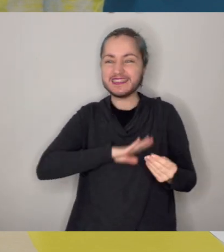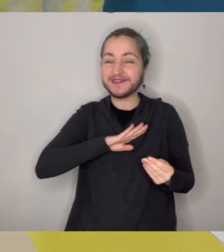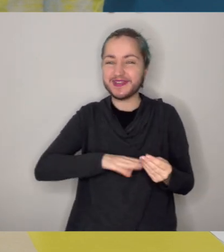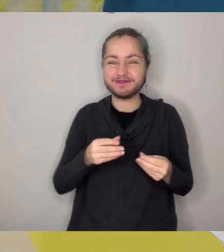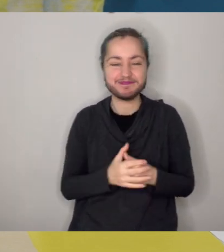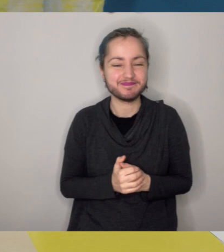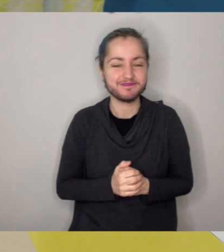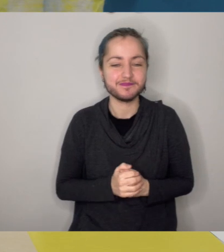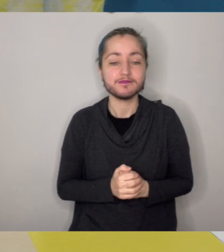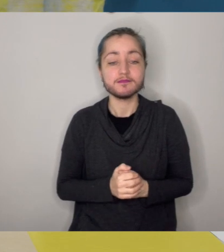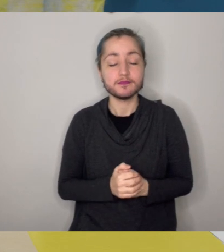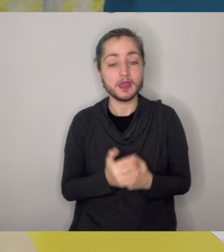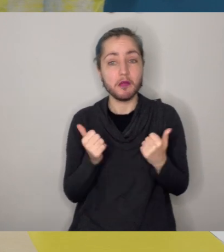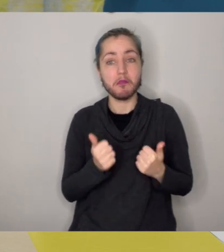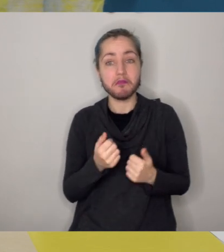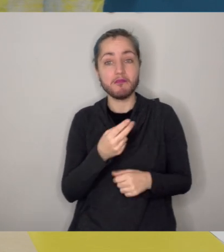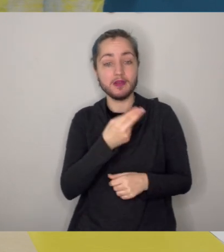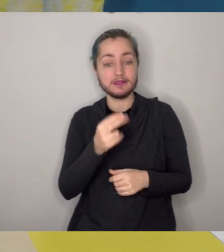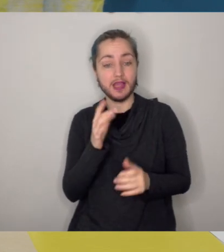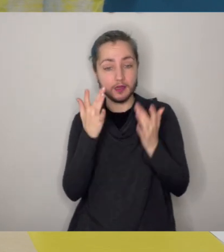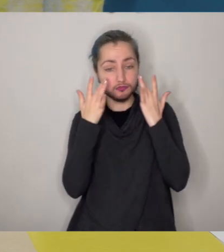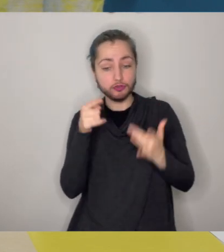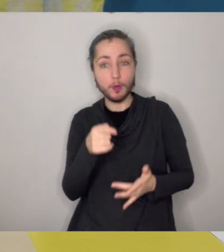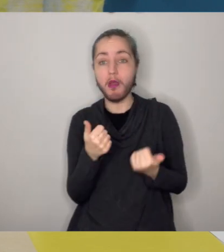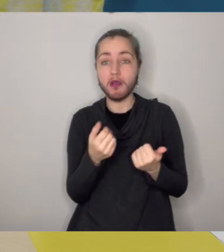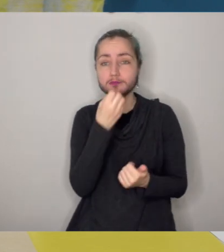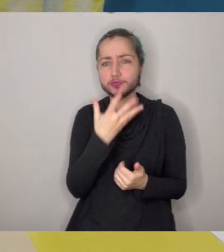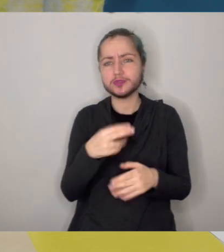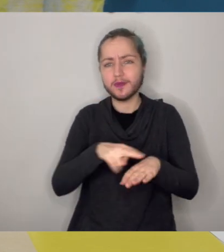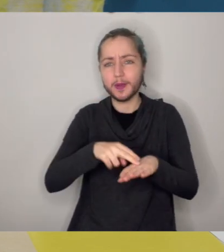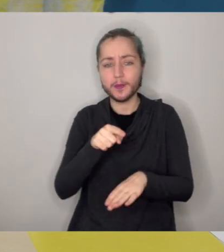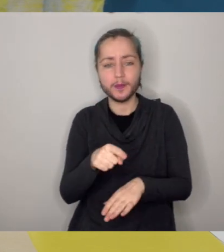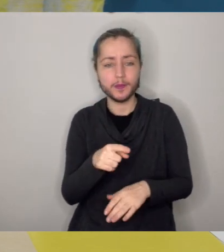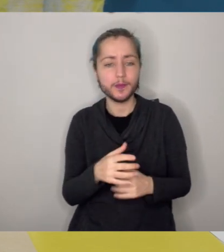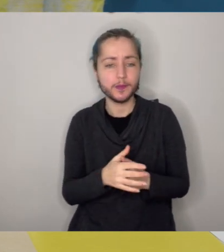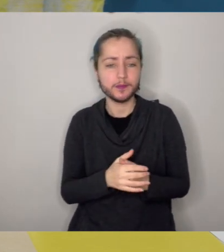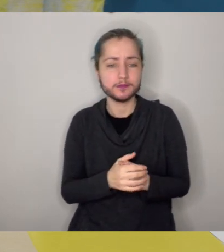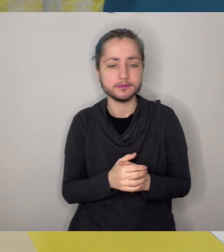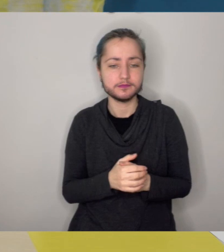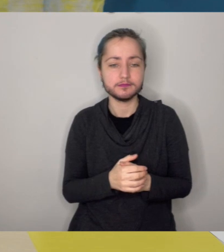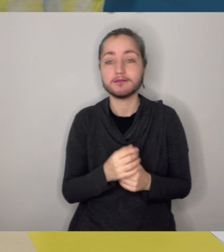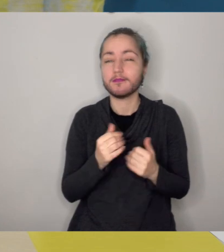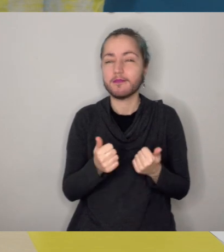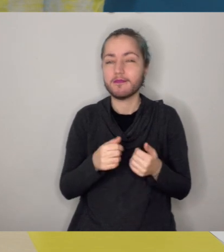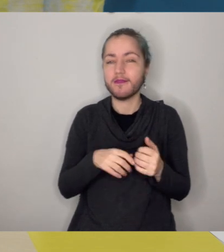Makes a really nice sound. And then most of the designs that come up, and you get this really, really beautiful blue.